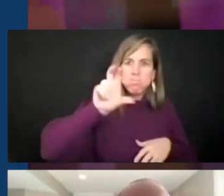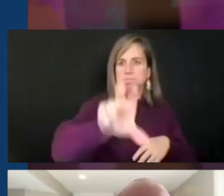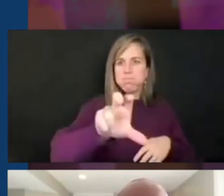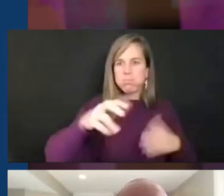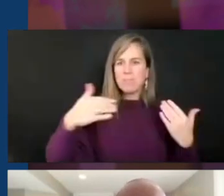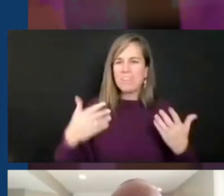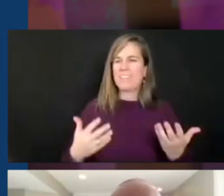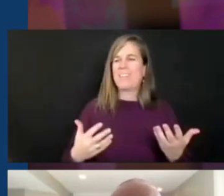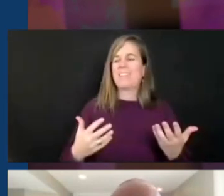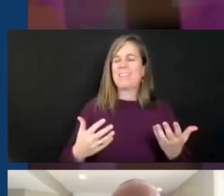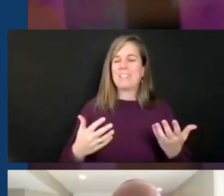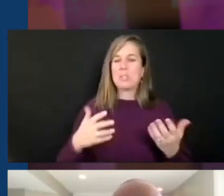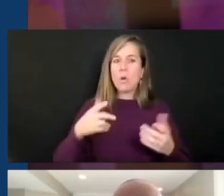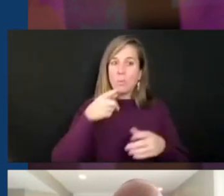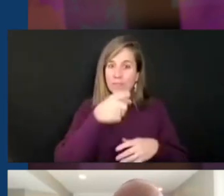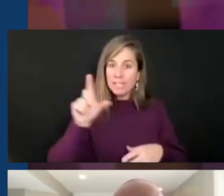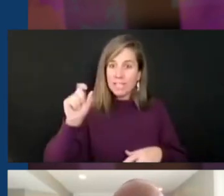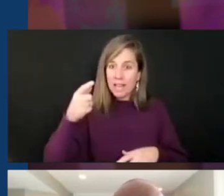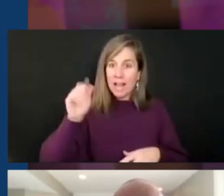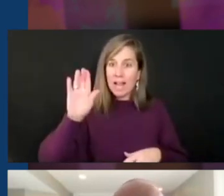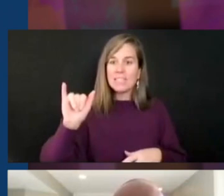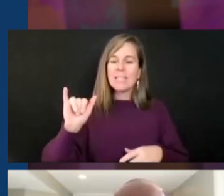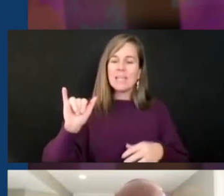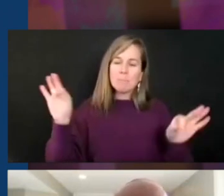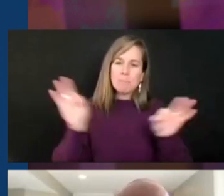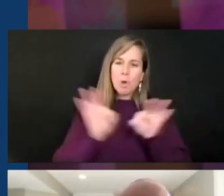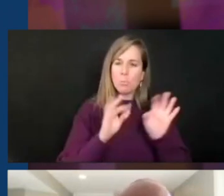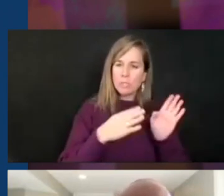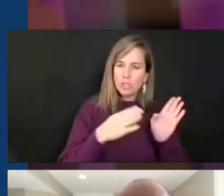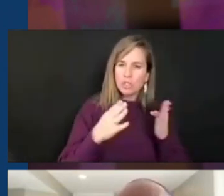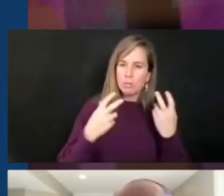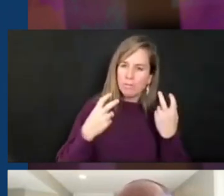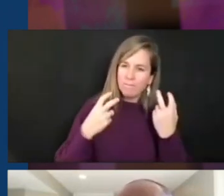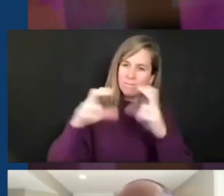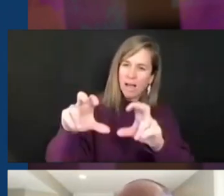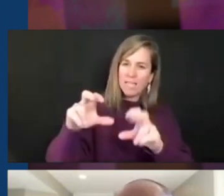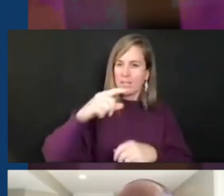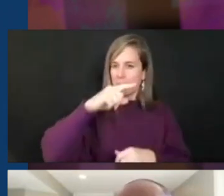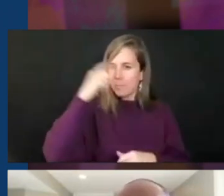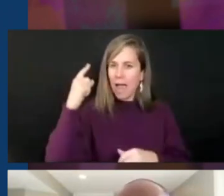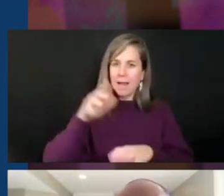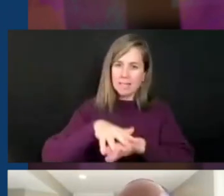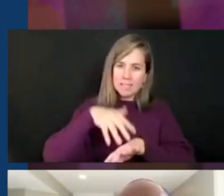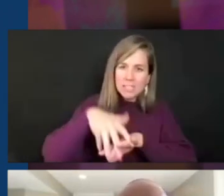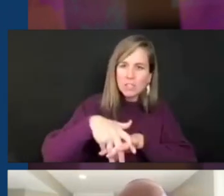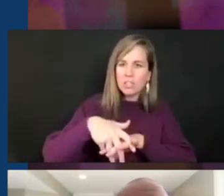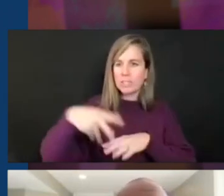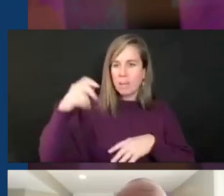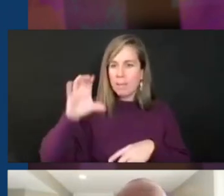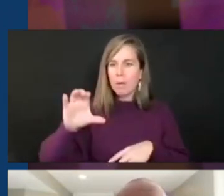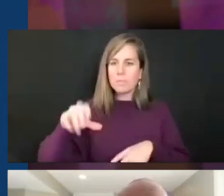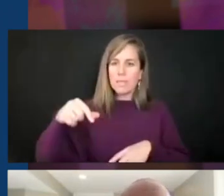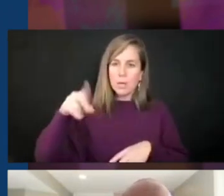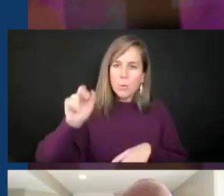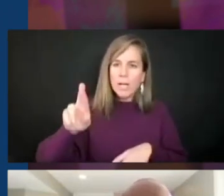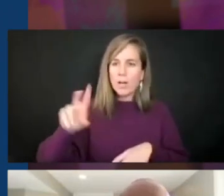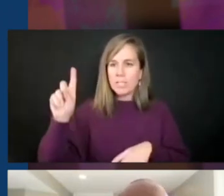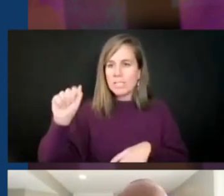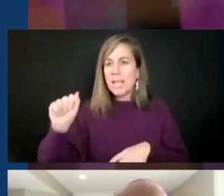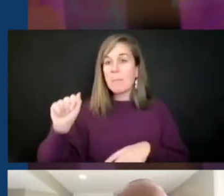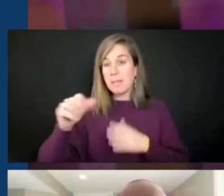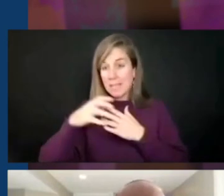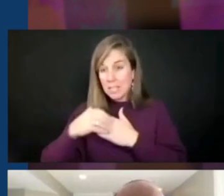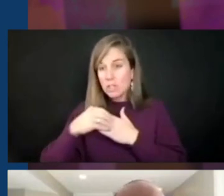is why we need investment in Black, Indigenous, people of color, queer, and disabled arts, artists, and